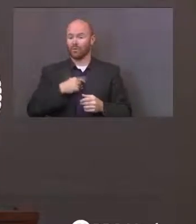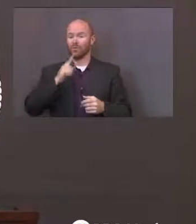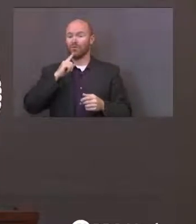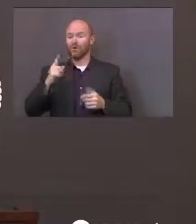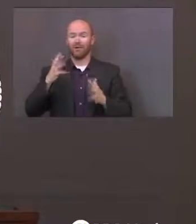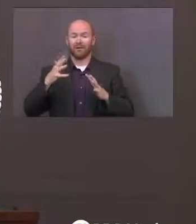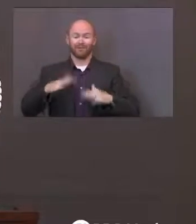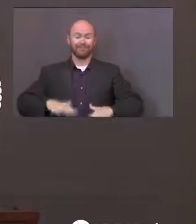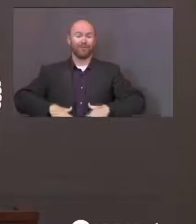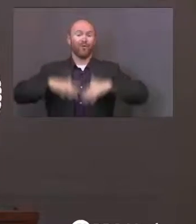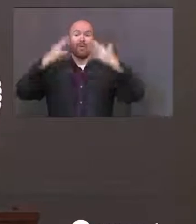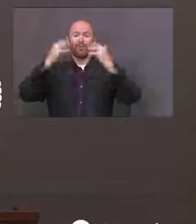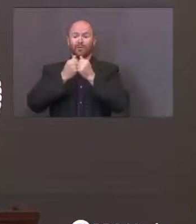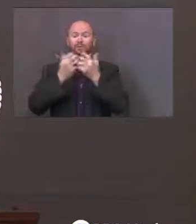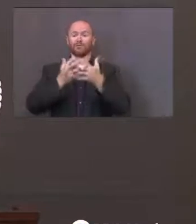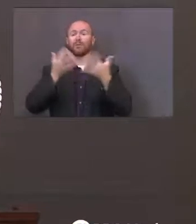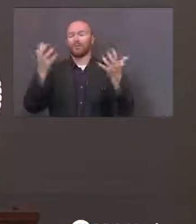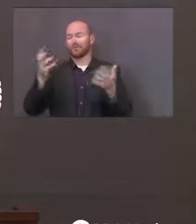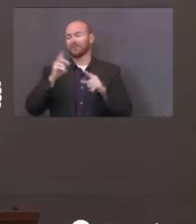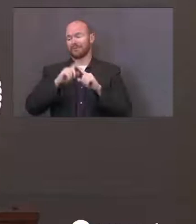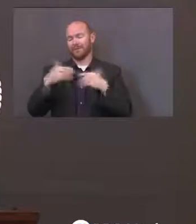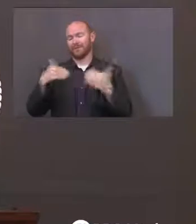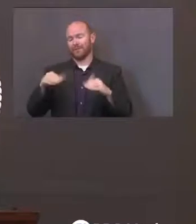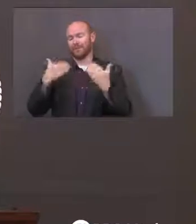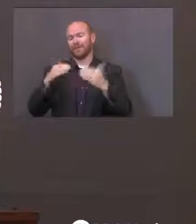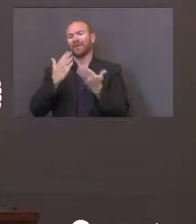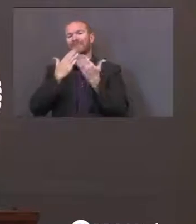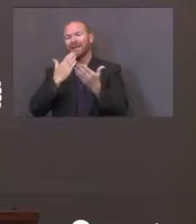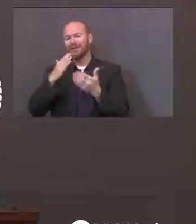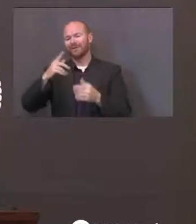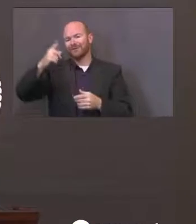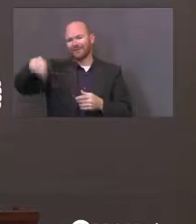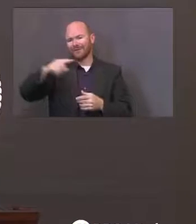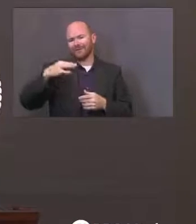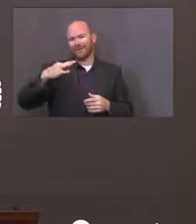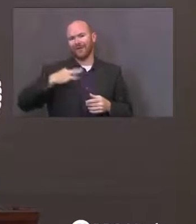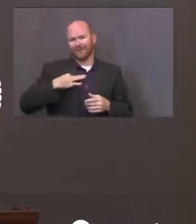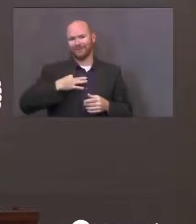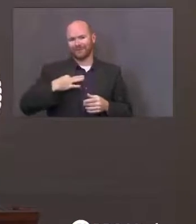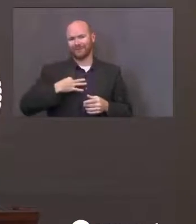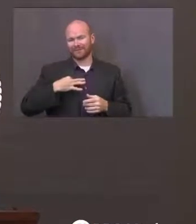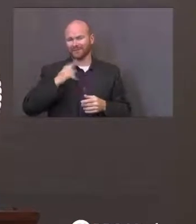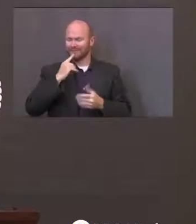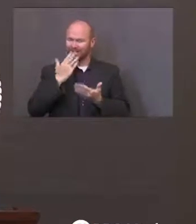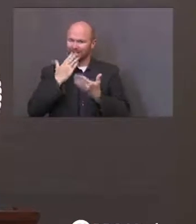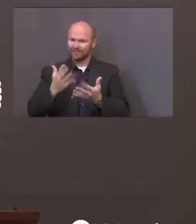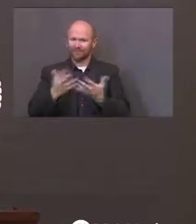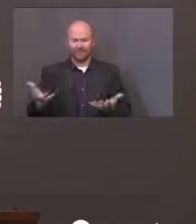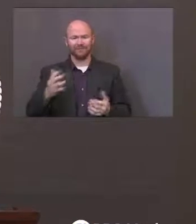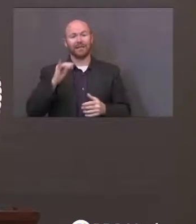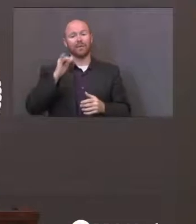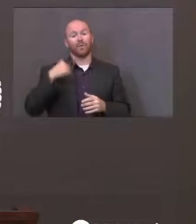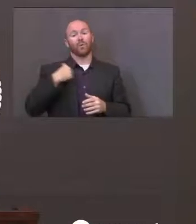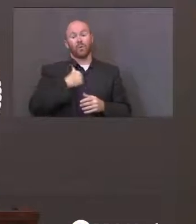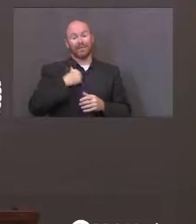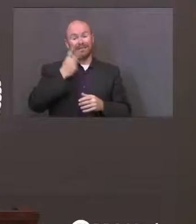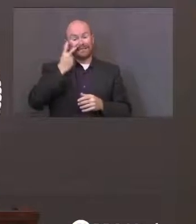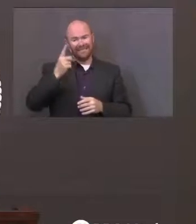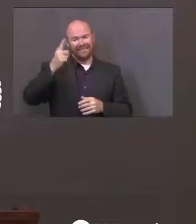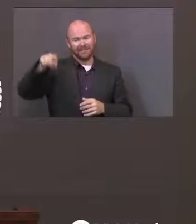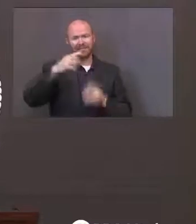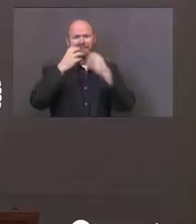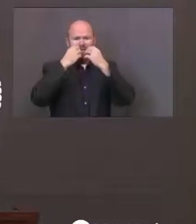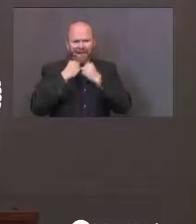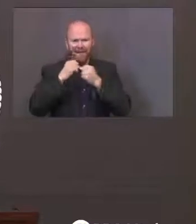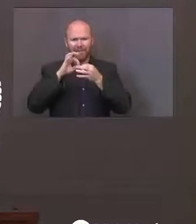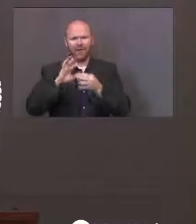much by the volunteer efforts of our local communities is really encouraging. It's the kind of people we are. We care about our neighbors, and we see that